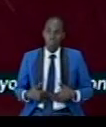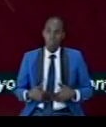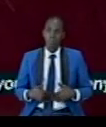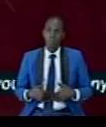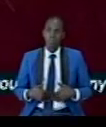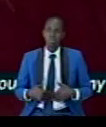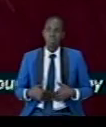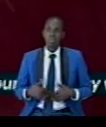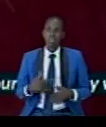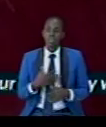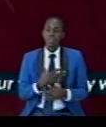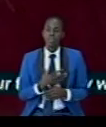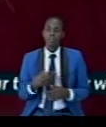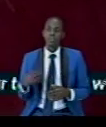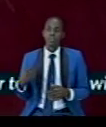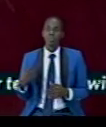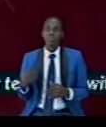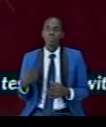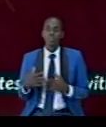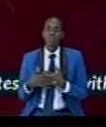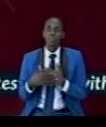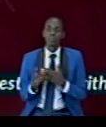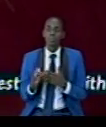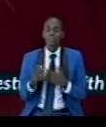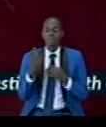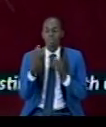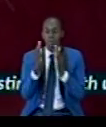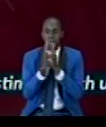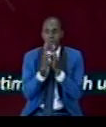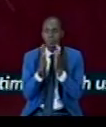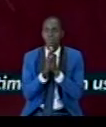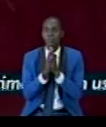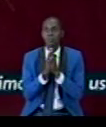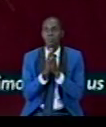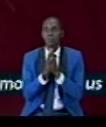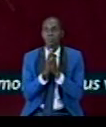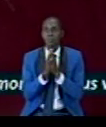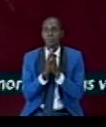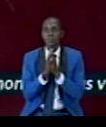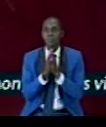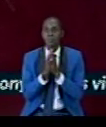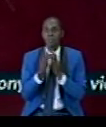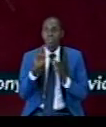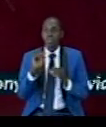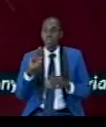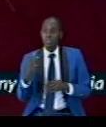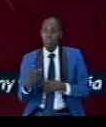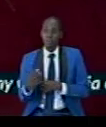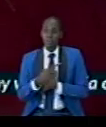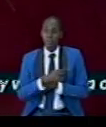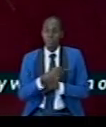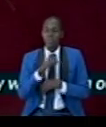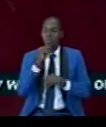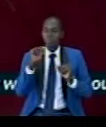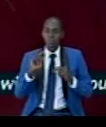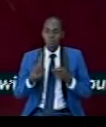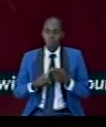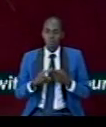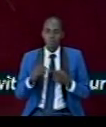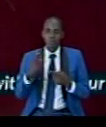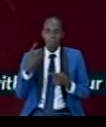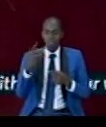abdomen. And after praying, the second day I don't bedwet again.